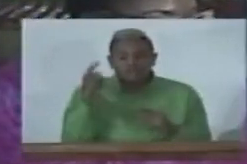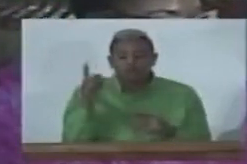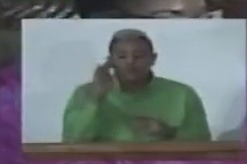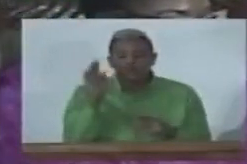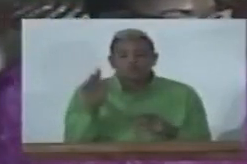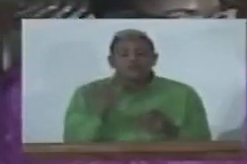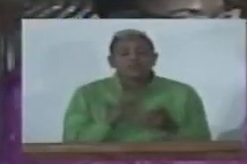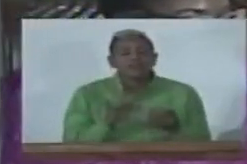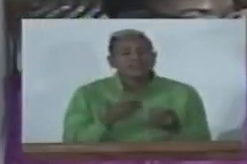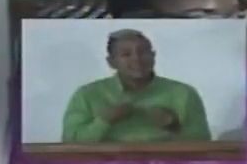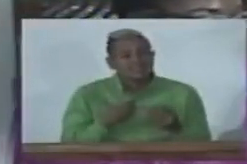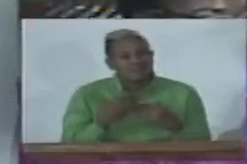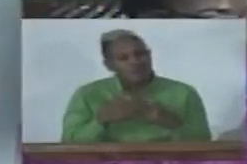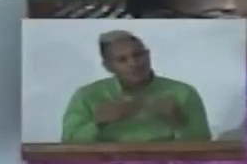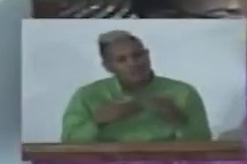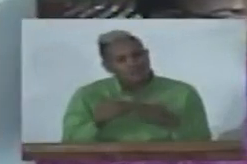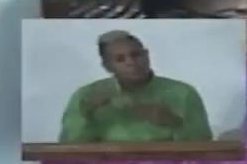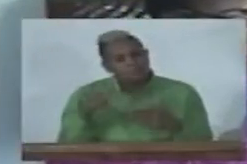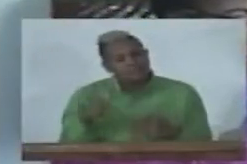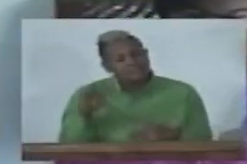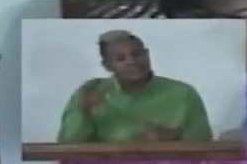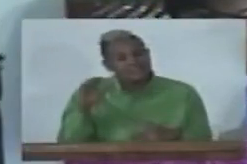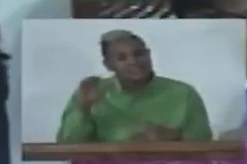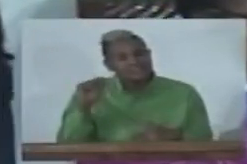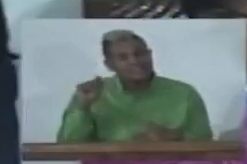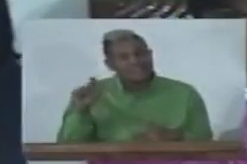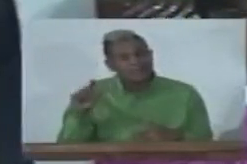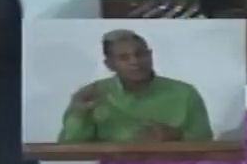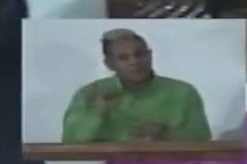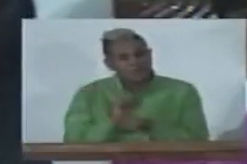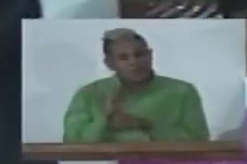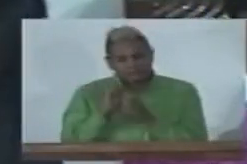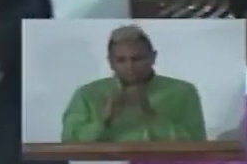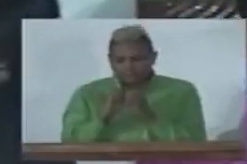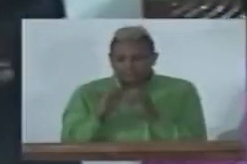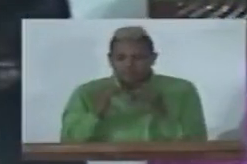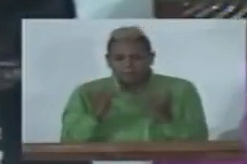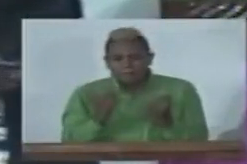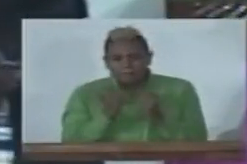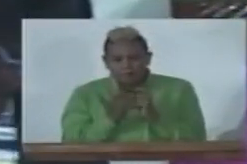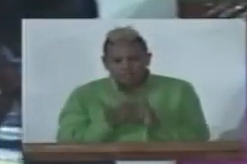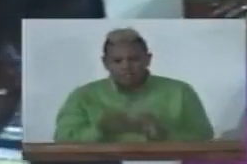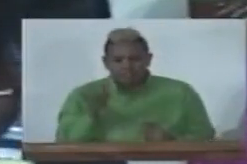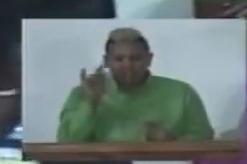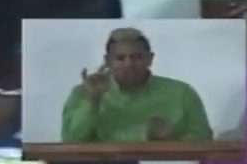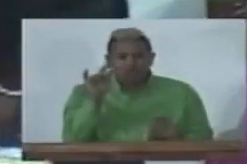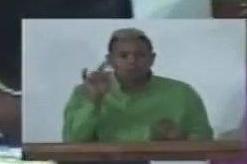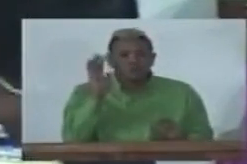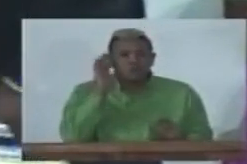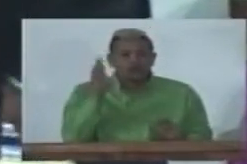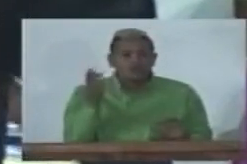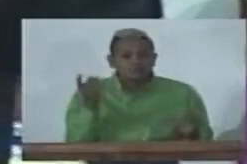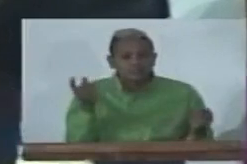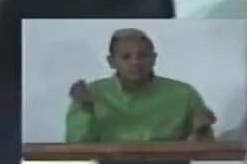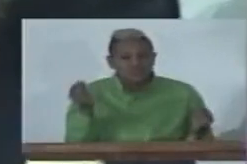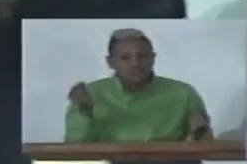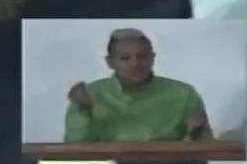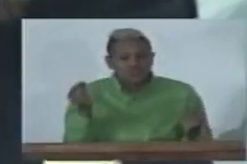allay, that this capital work, this modernization of the airport that is to be done,